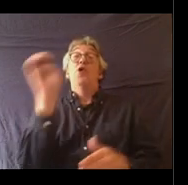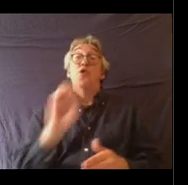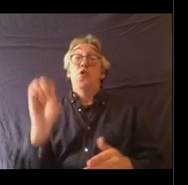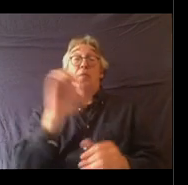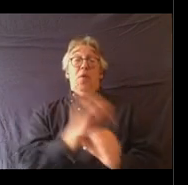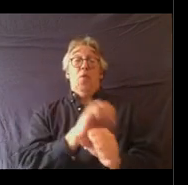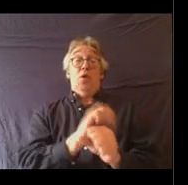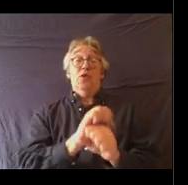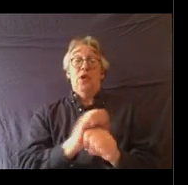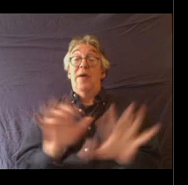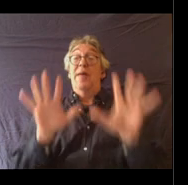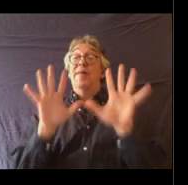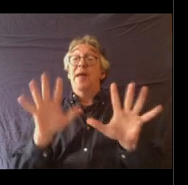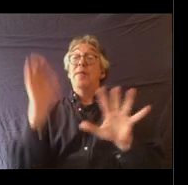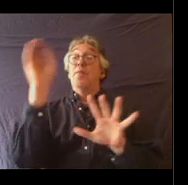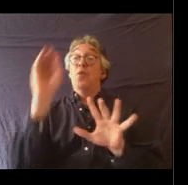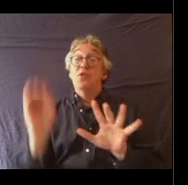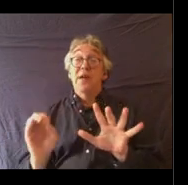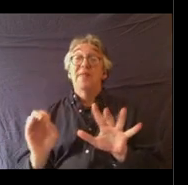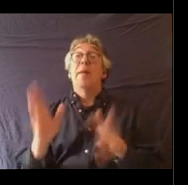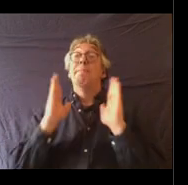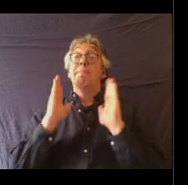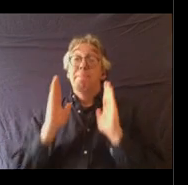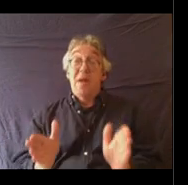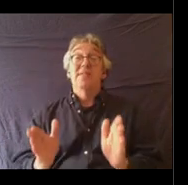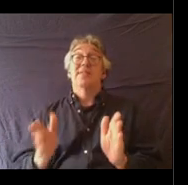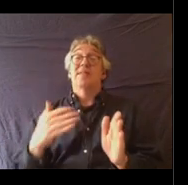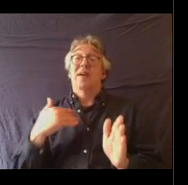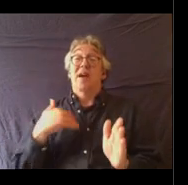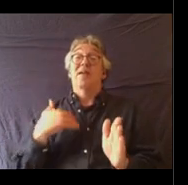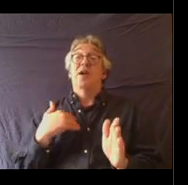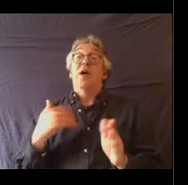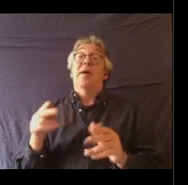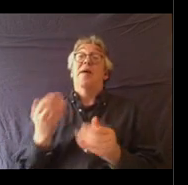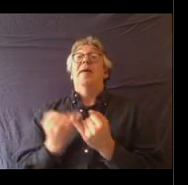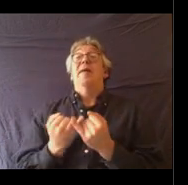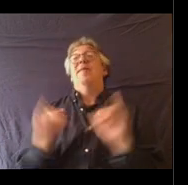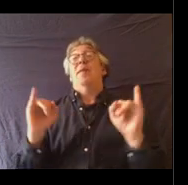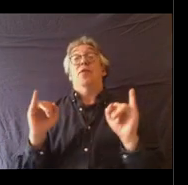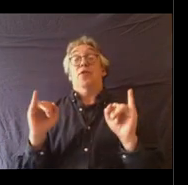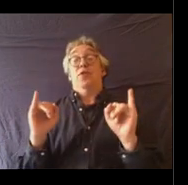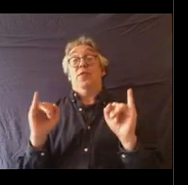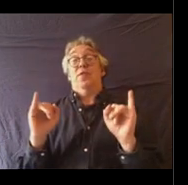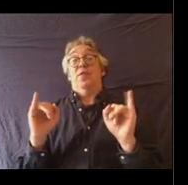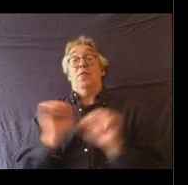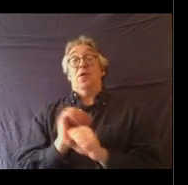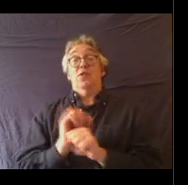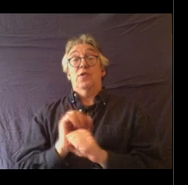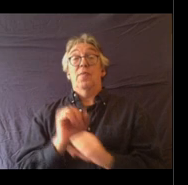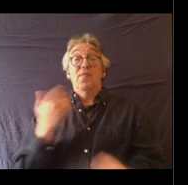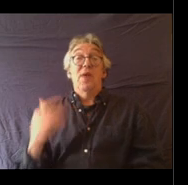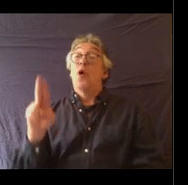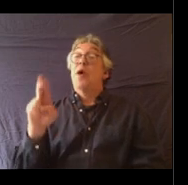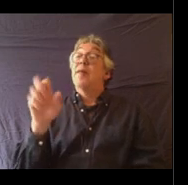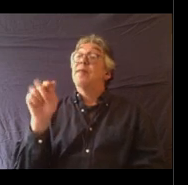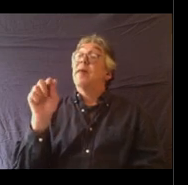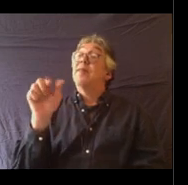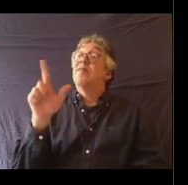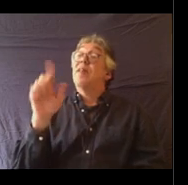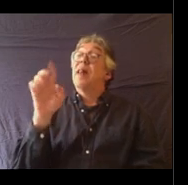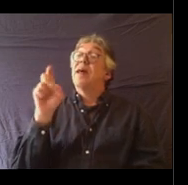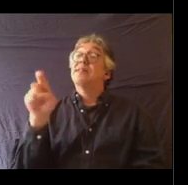we extended this also to services such as Netflix. So they have to ensure that 30% of their content is European works,